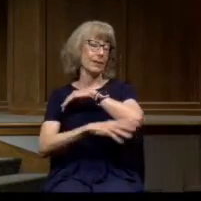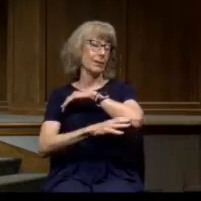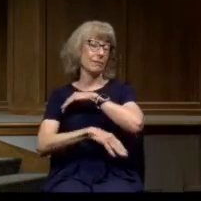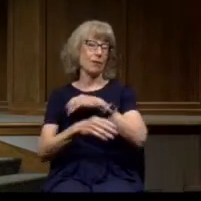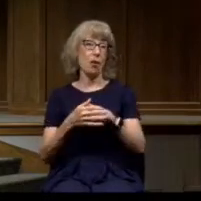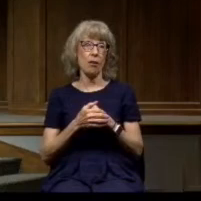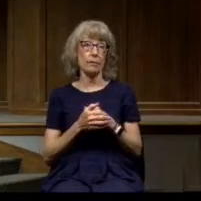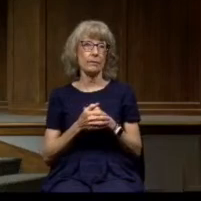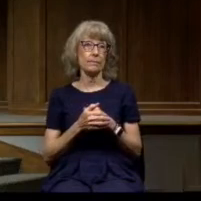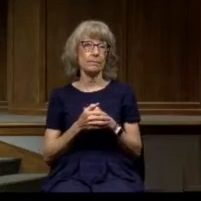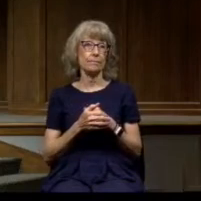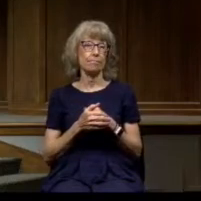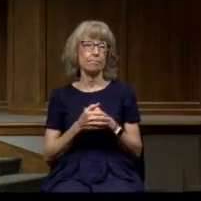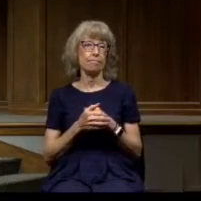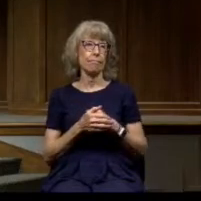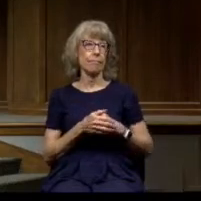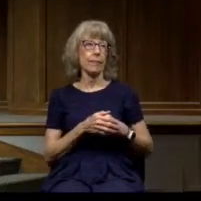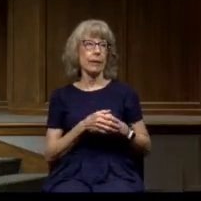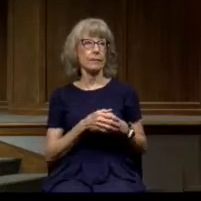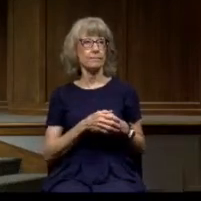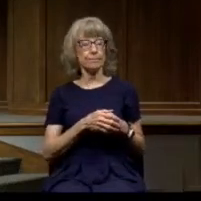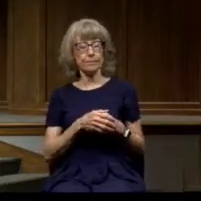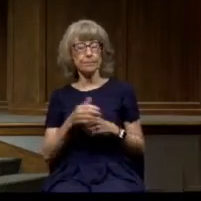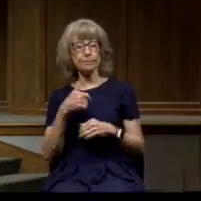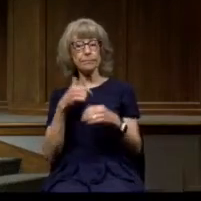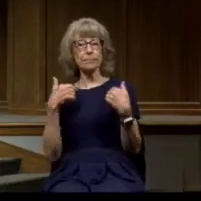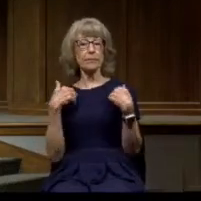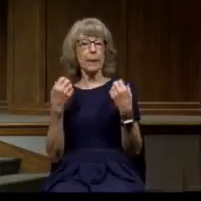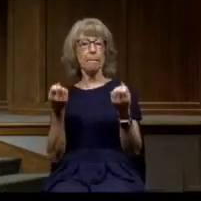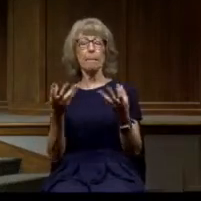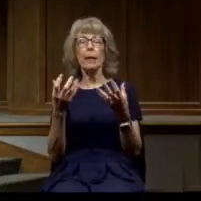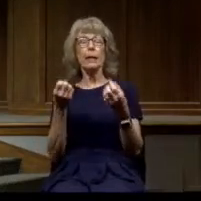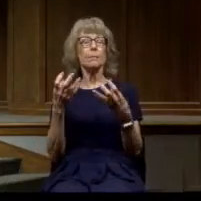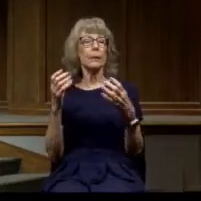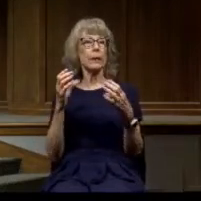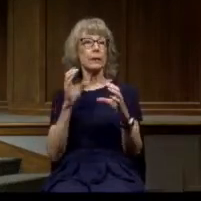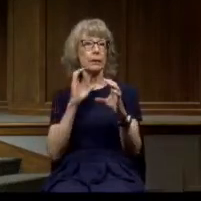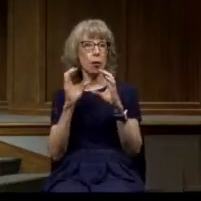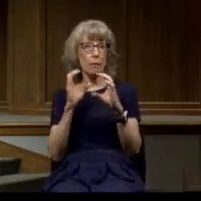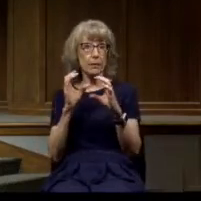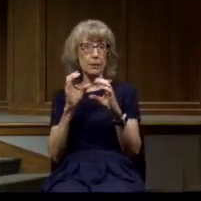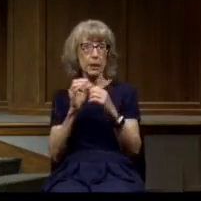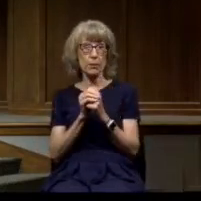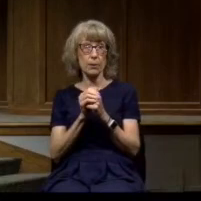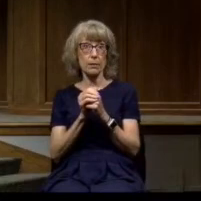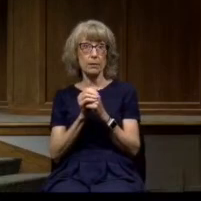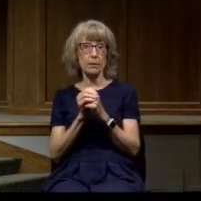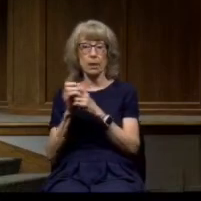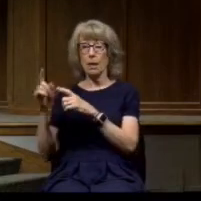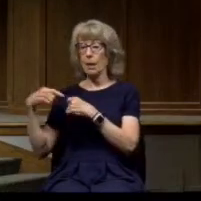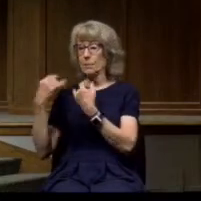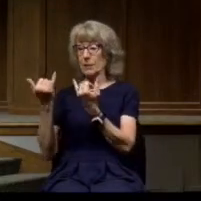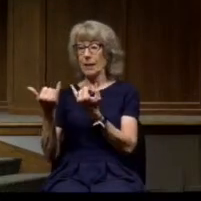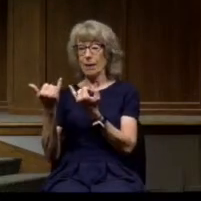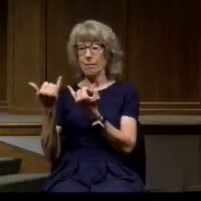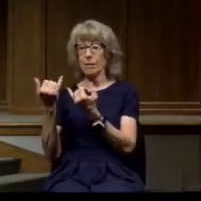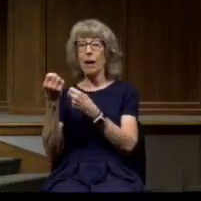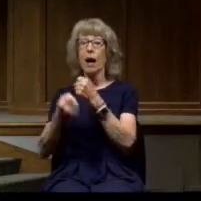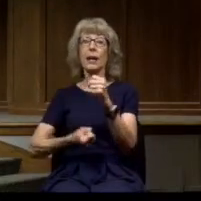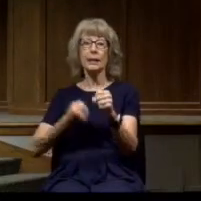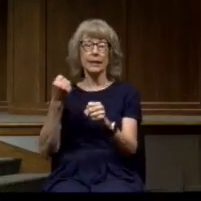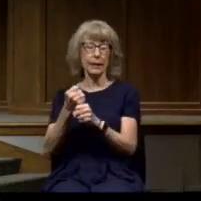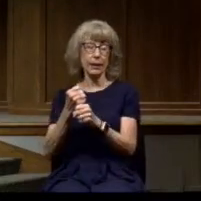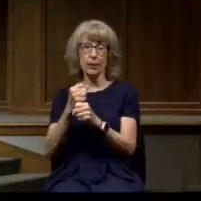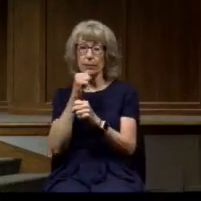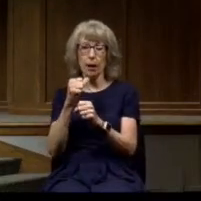had so many conversations, and I'm talking over the course of the year, not just in the last few weeks and months with all the